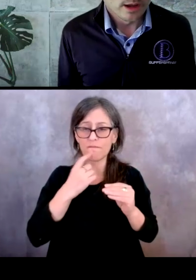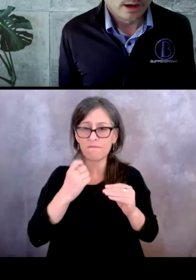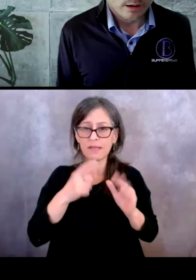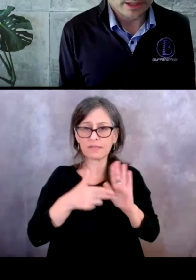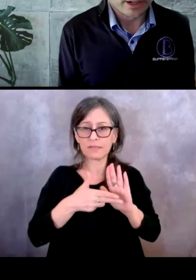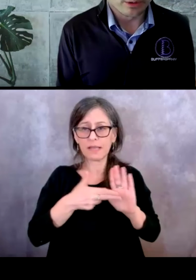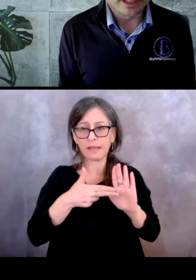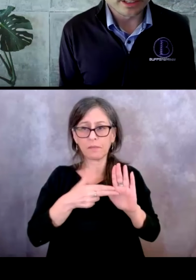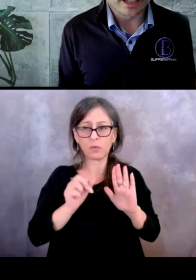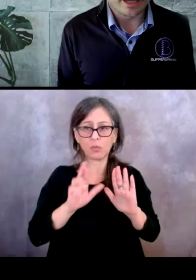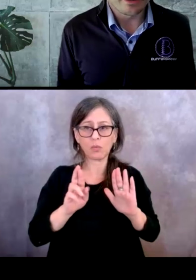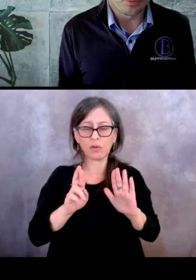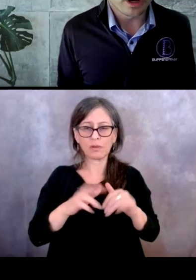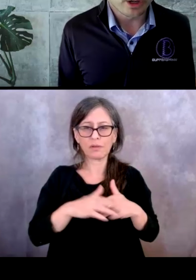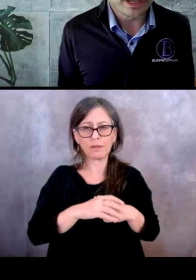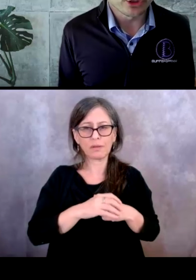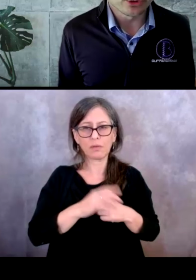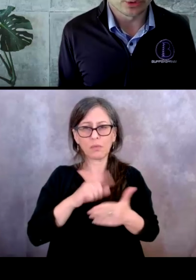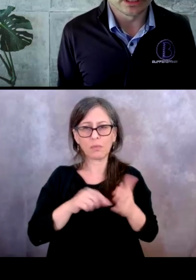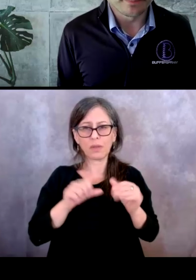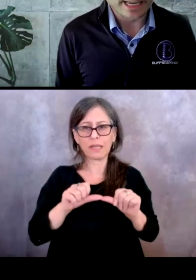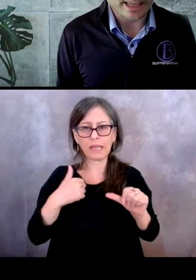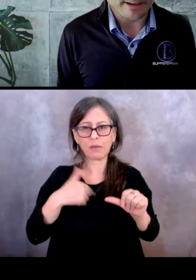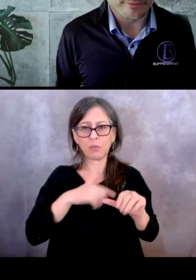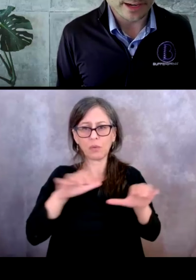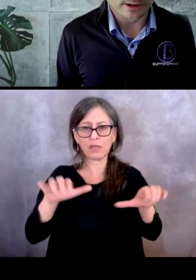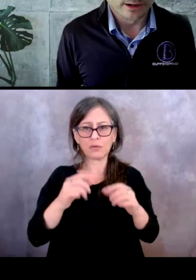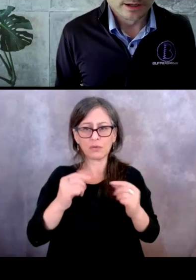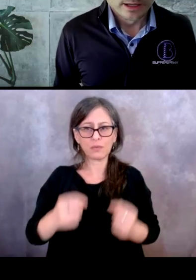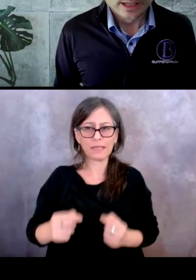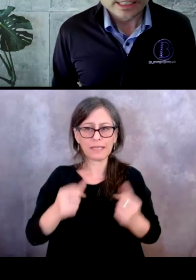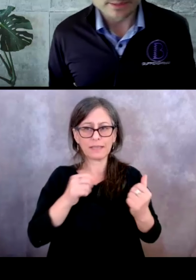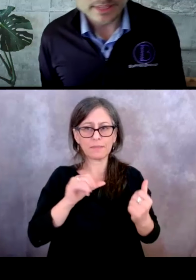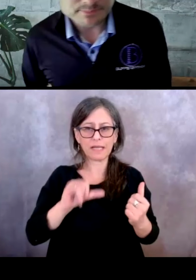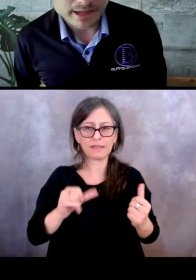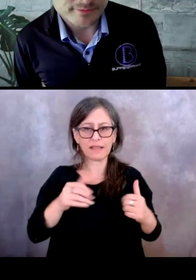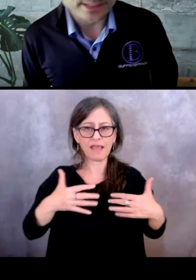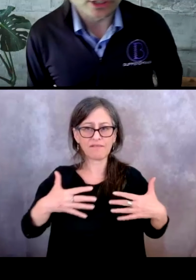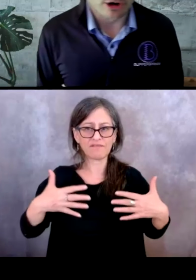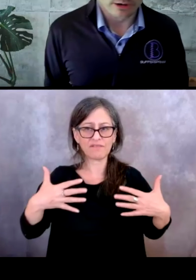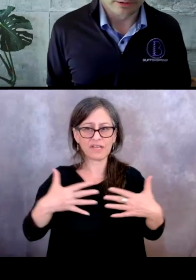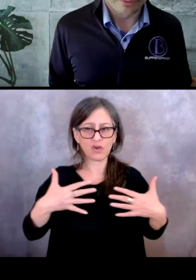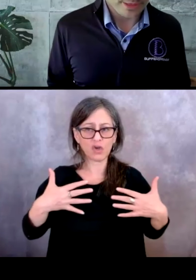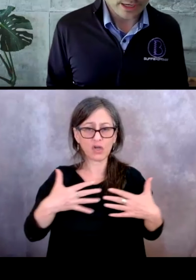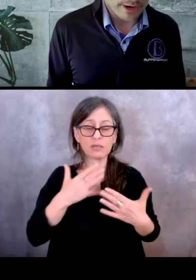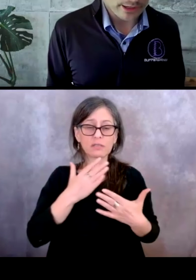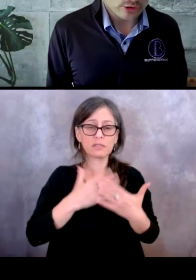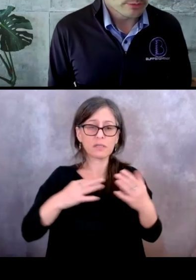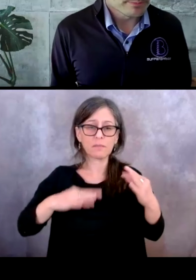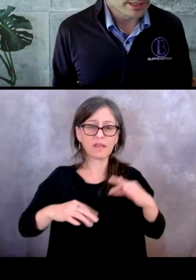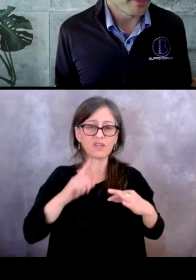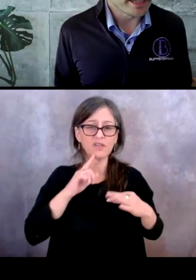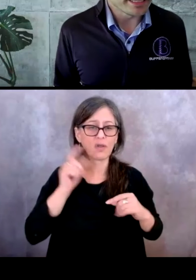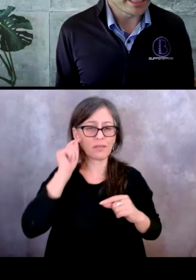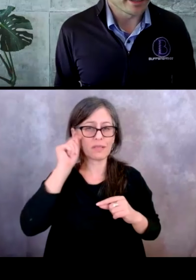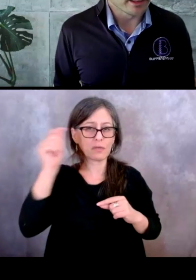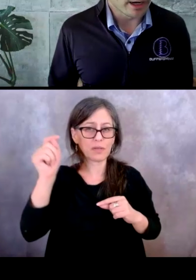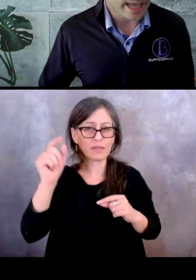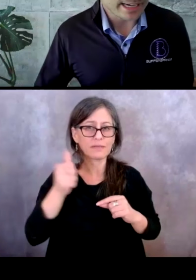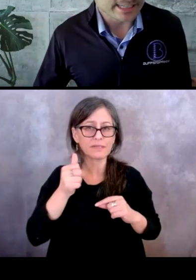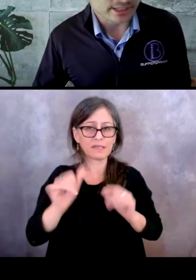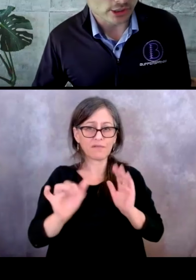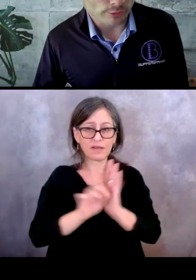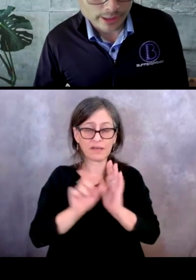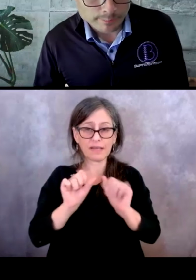Or, what can we do to eliminate that fear? Some of these benefits are theoretical. Self-ID can